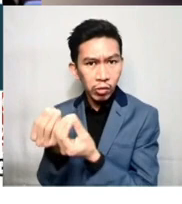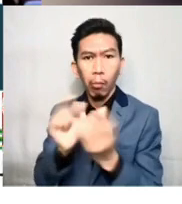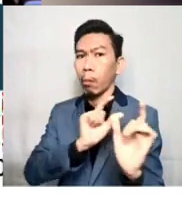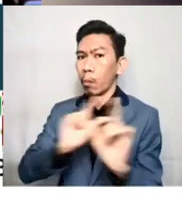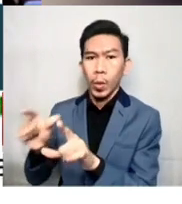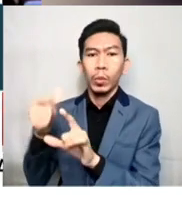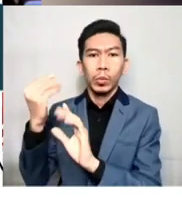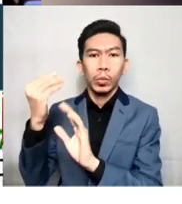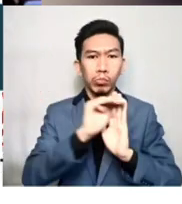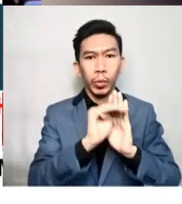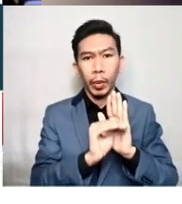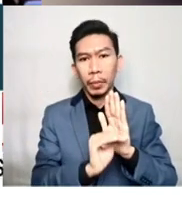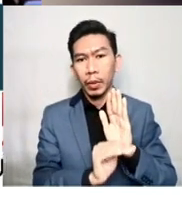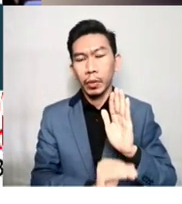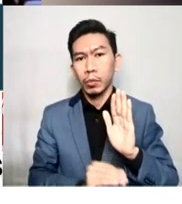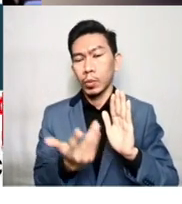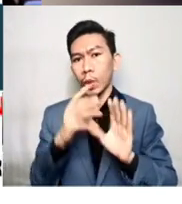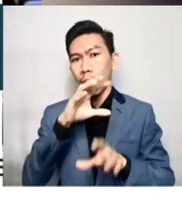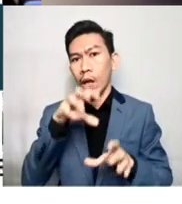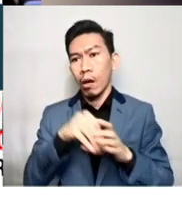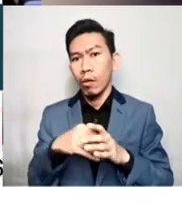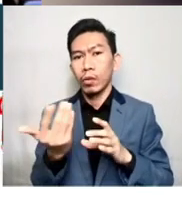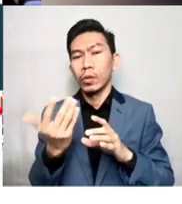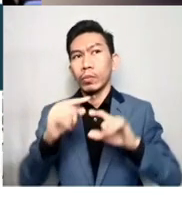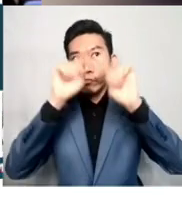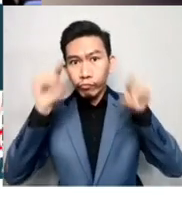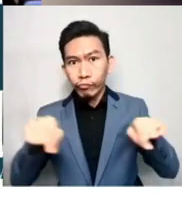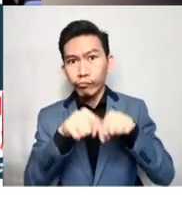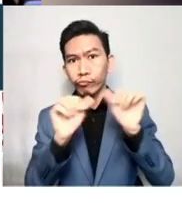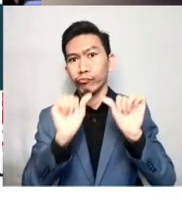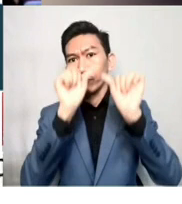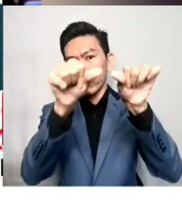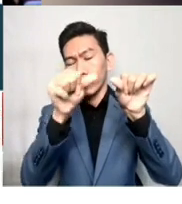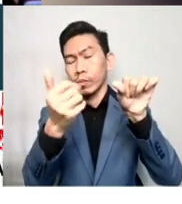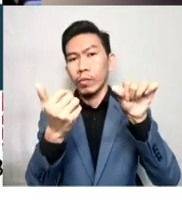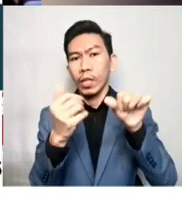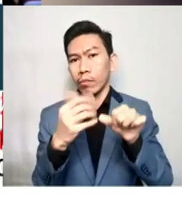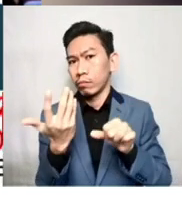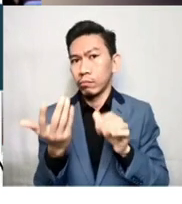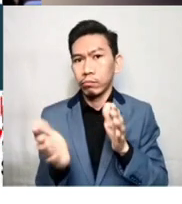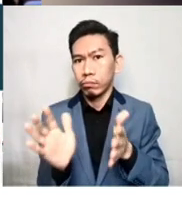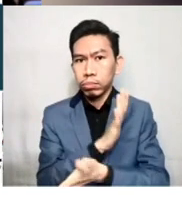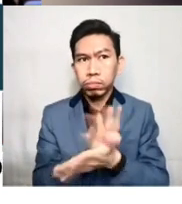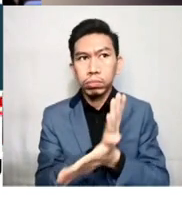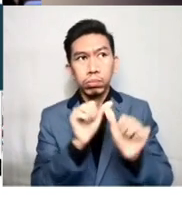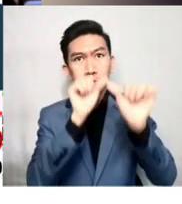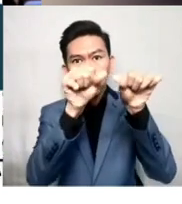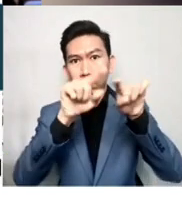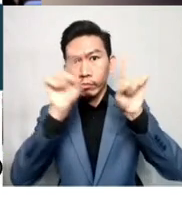included in the streamers, posters, flyers, which were